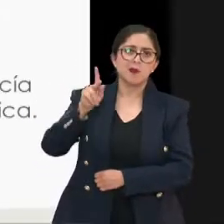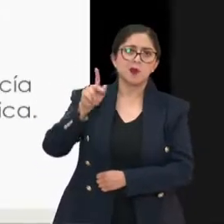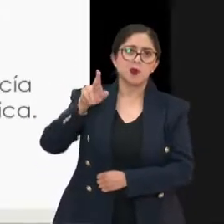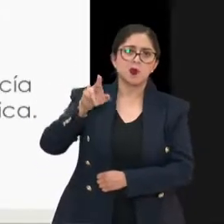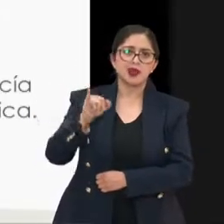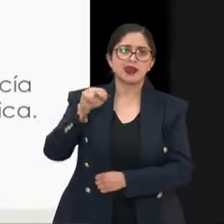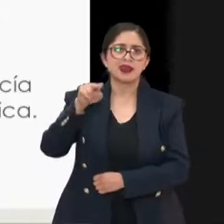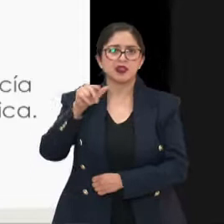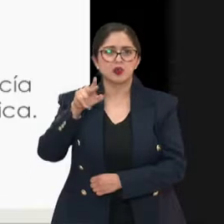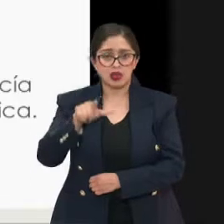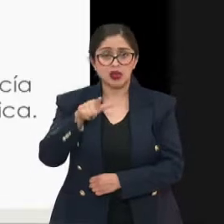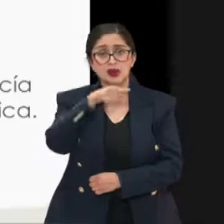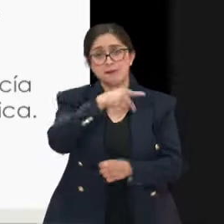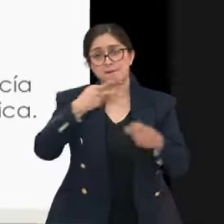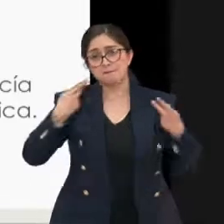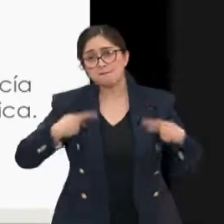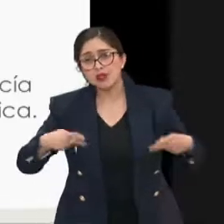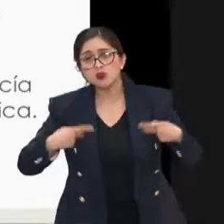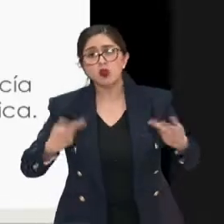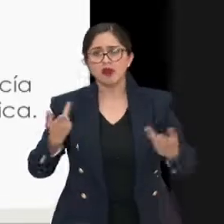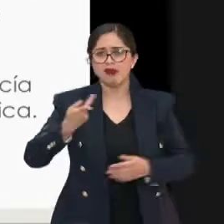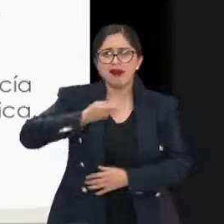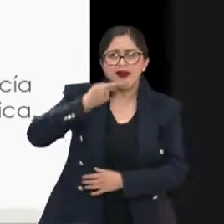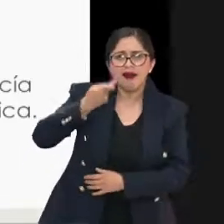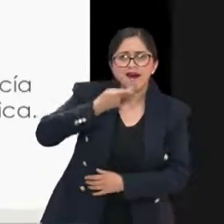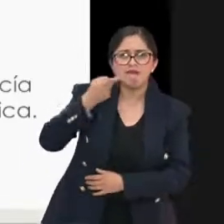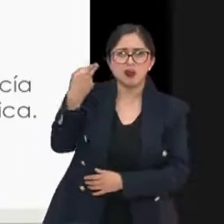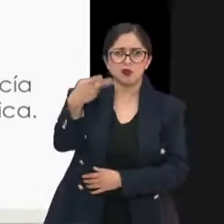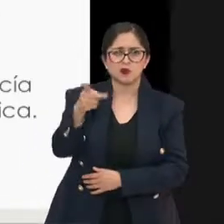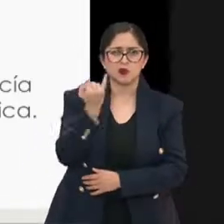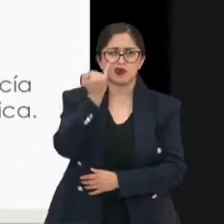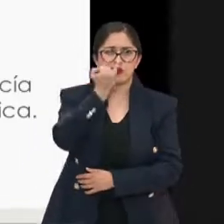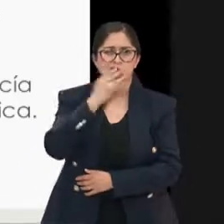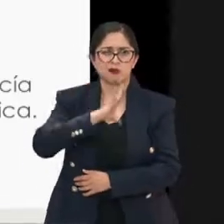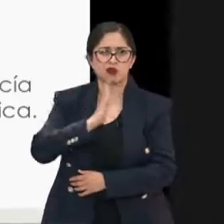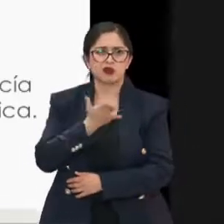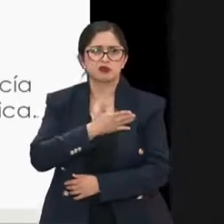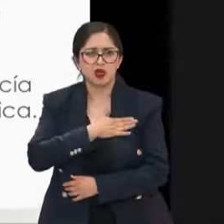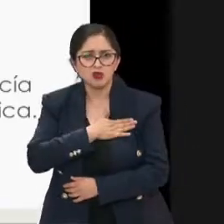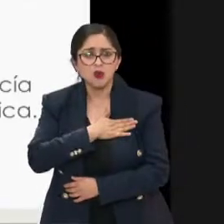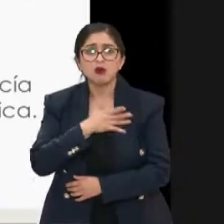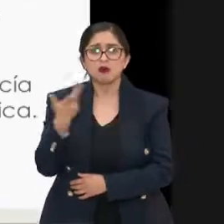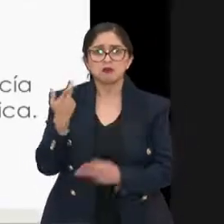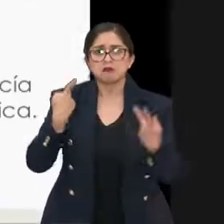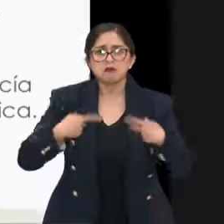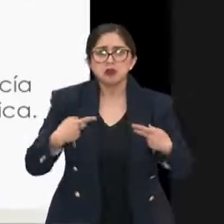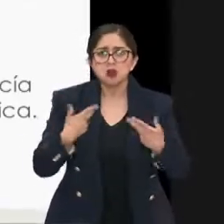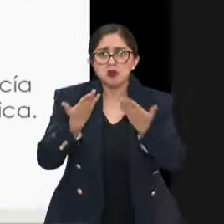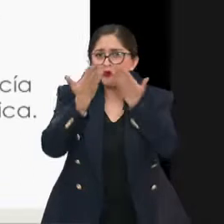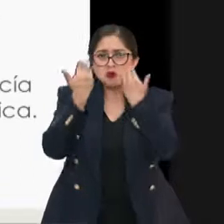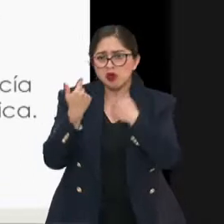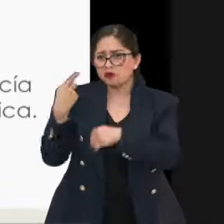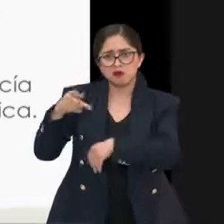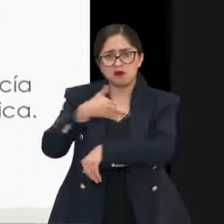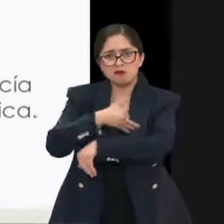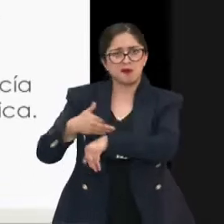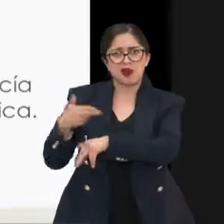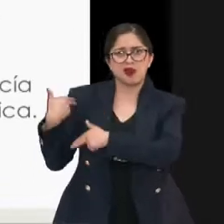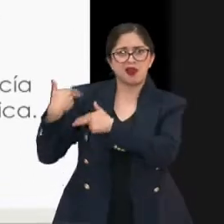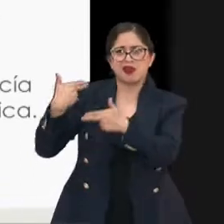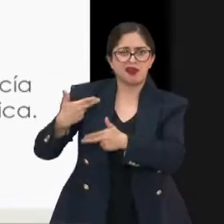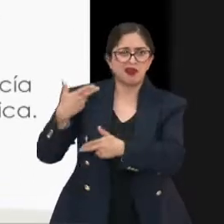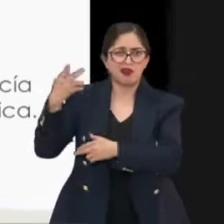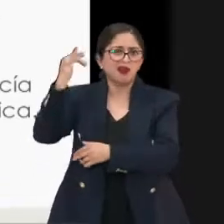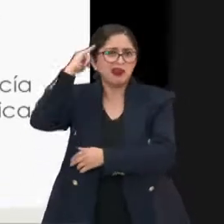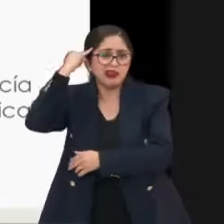prefer the plurinational state. And the Spanish-speaking people, those that are